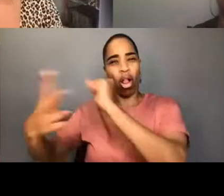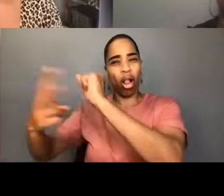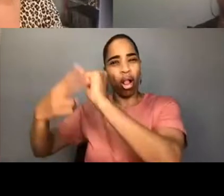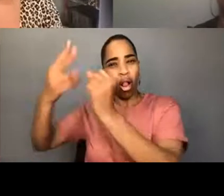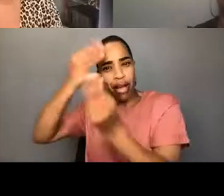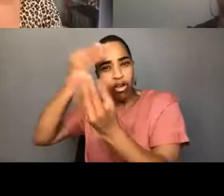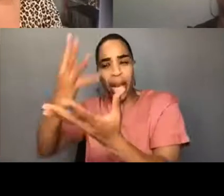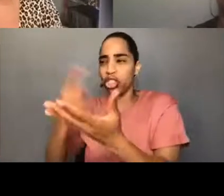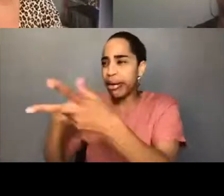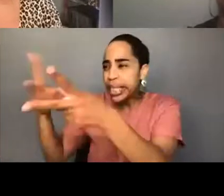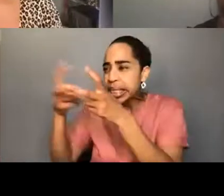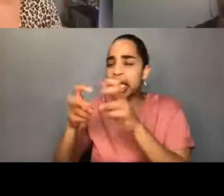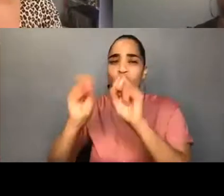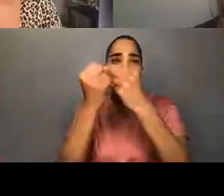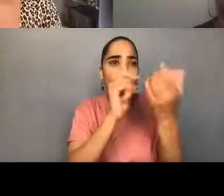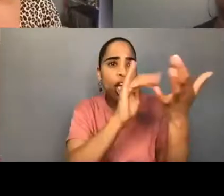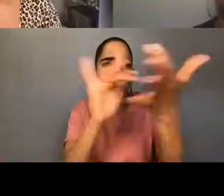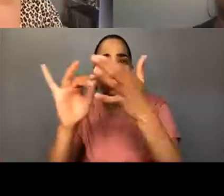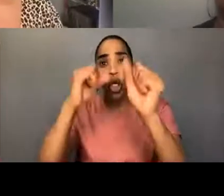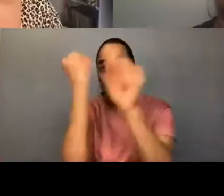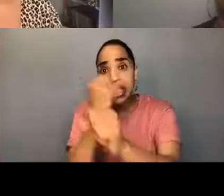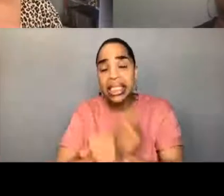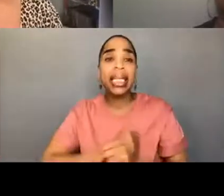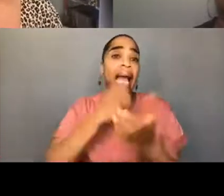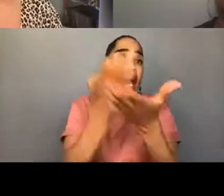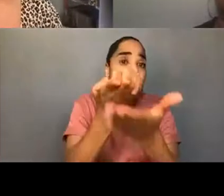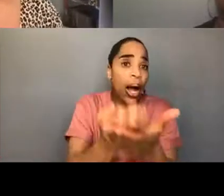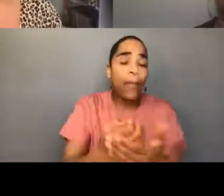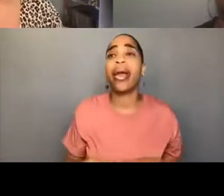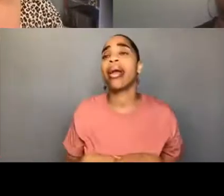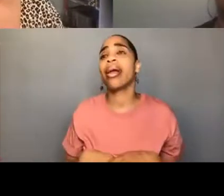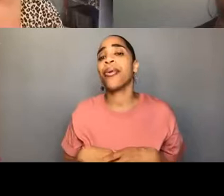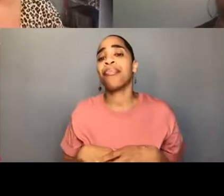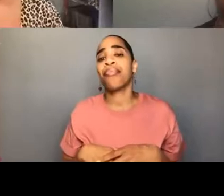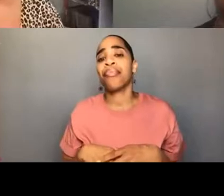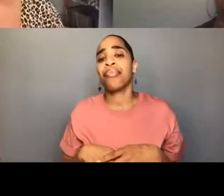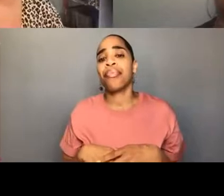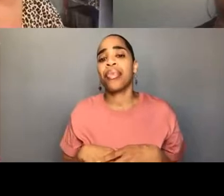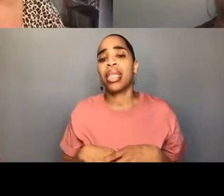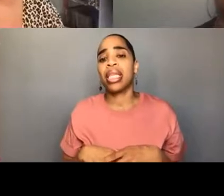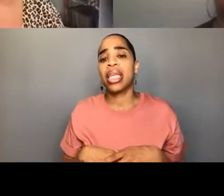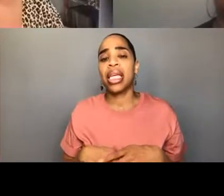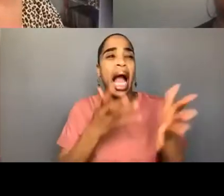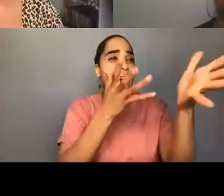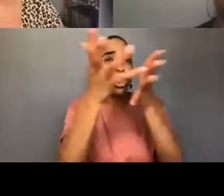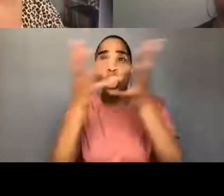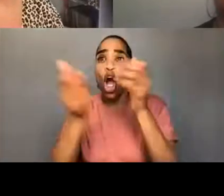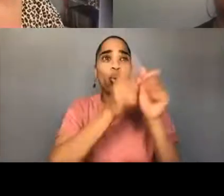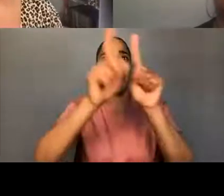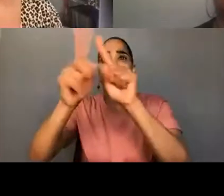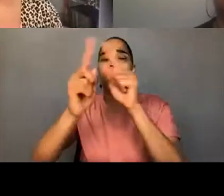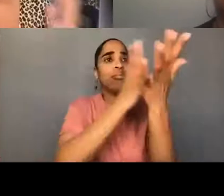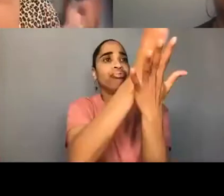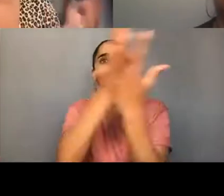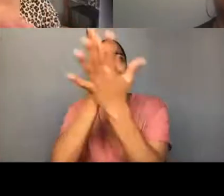read sociological studies. I read economic studies. I speak with scholars in all of those areas